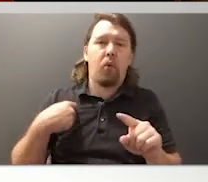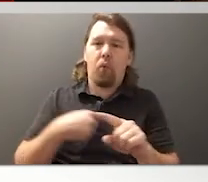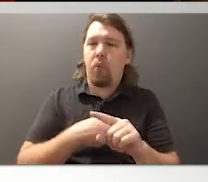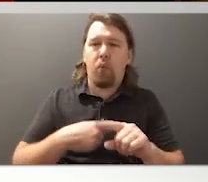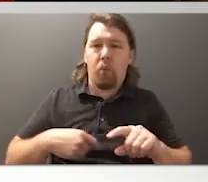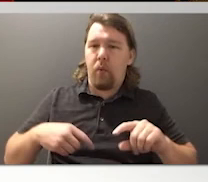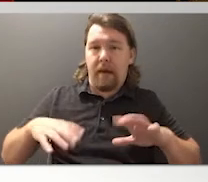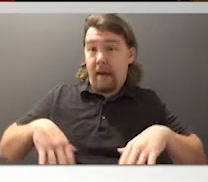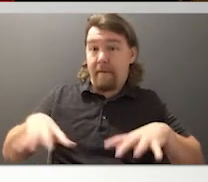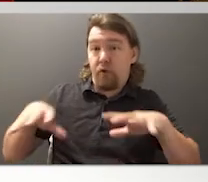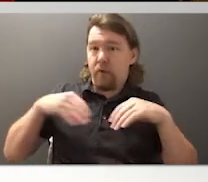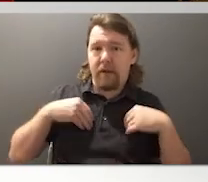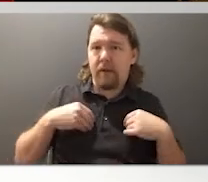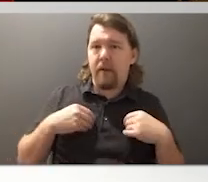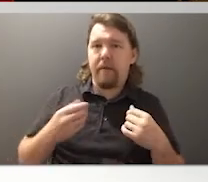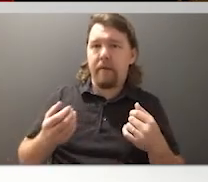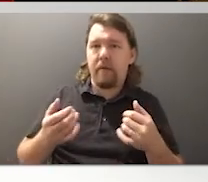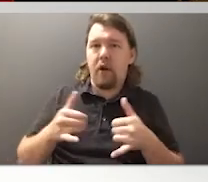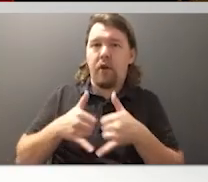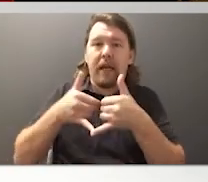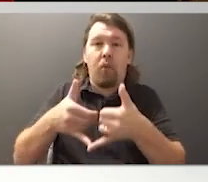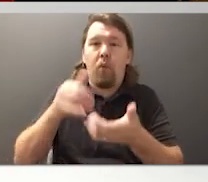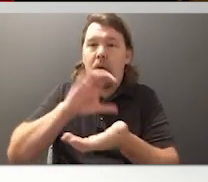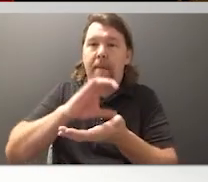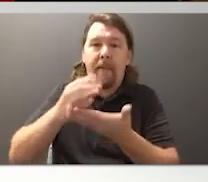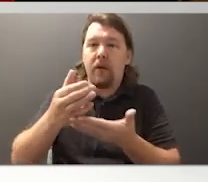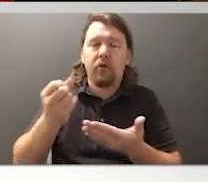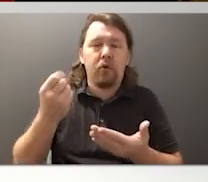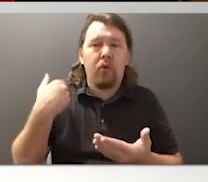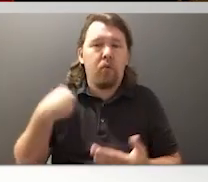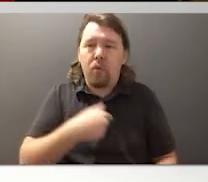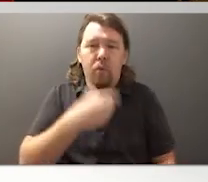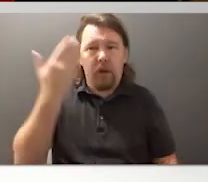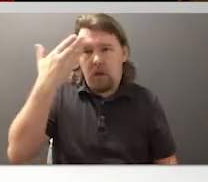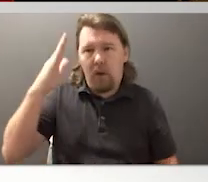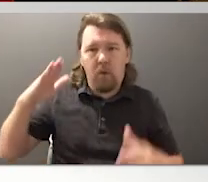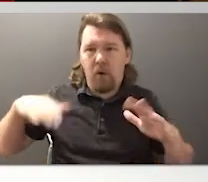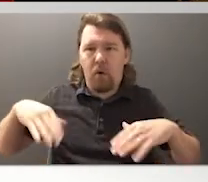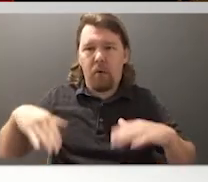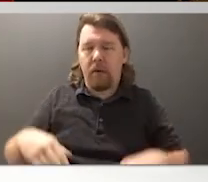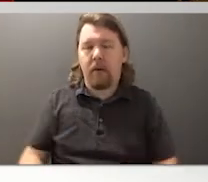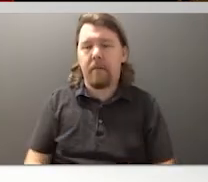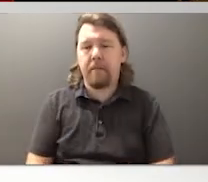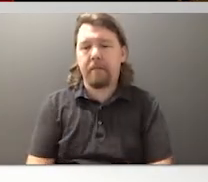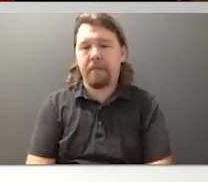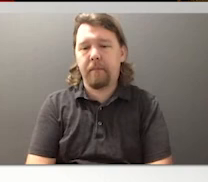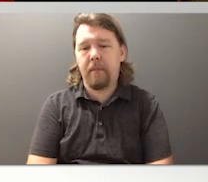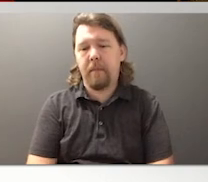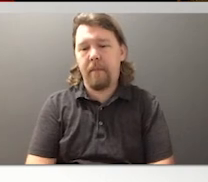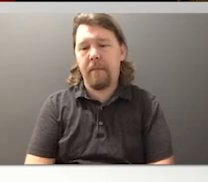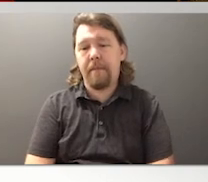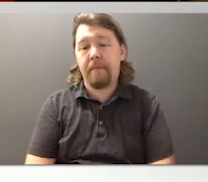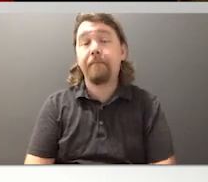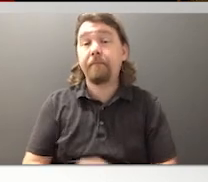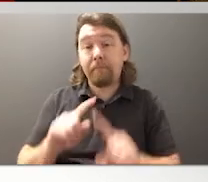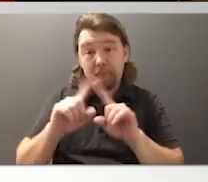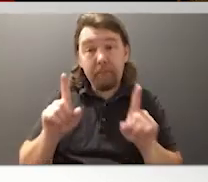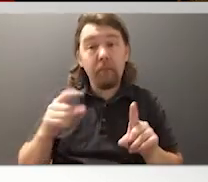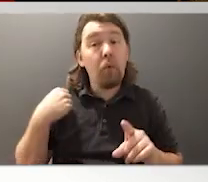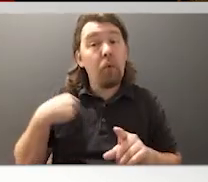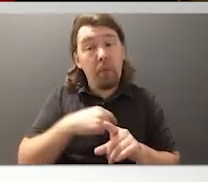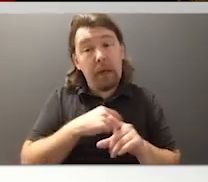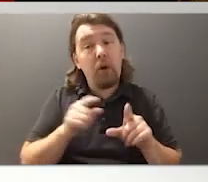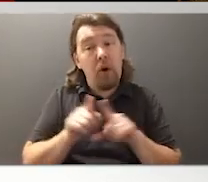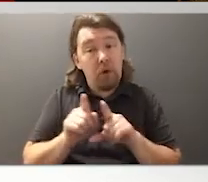legislative changes. there's a possibility, but we haven't gotten the award amounts, so we don't know yet. I know, but you're saying it's going down because